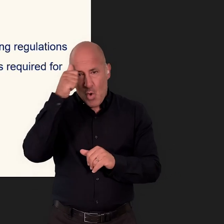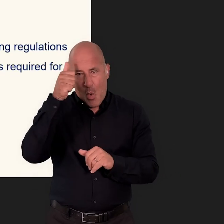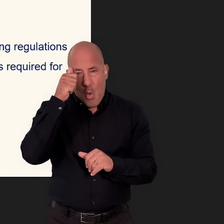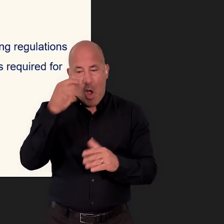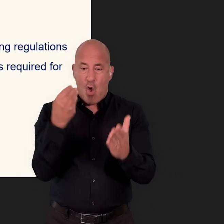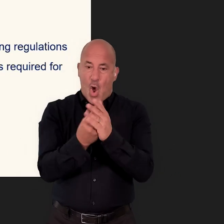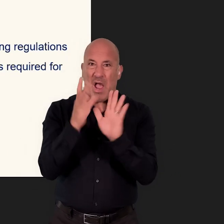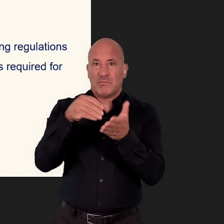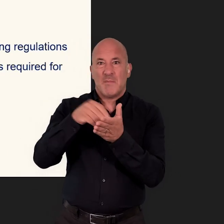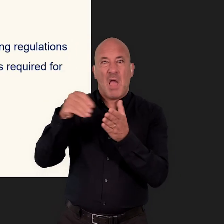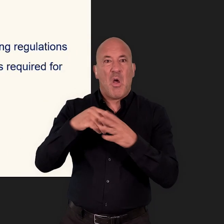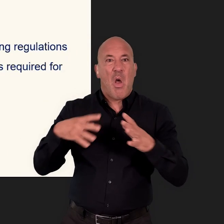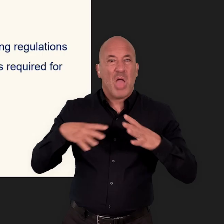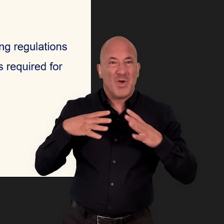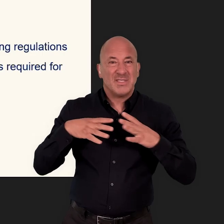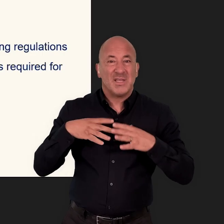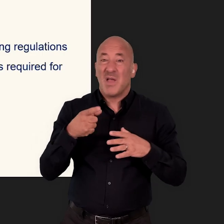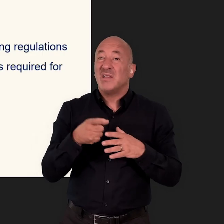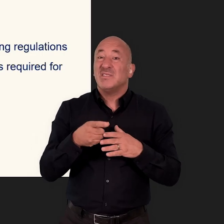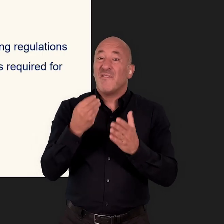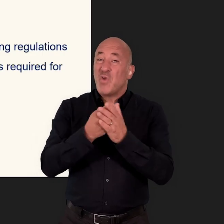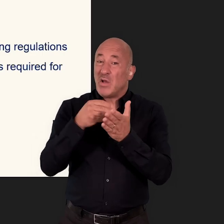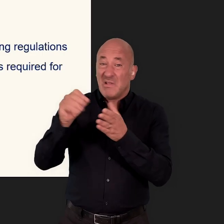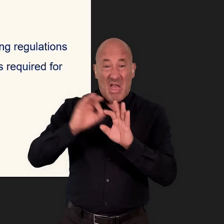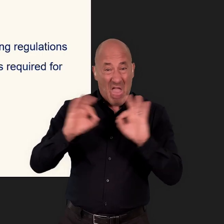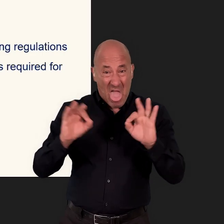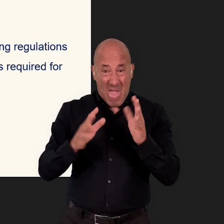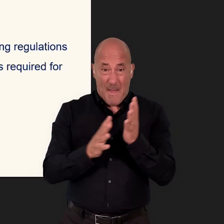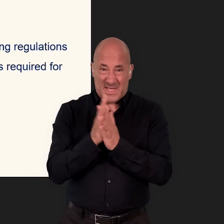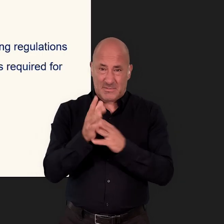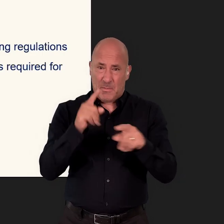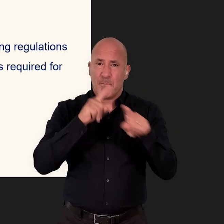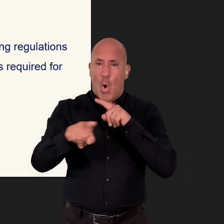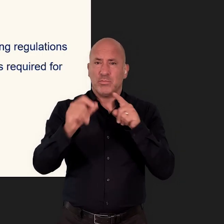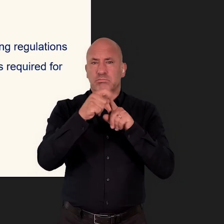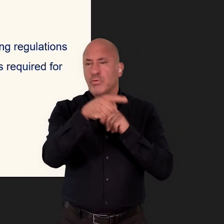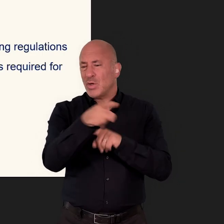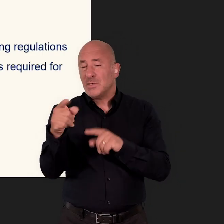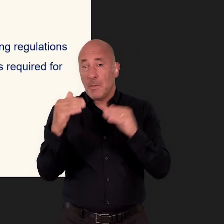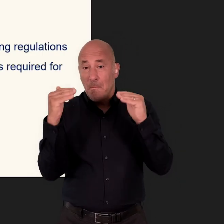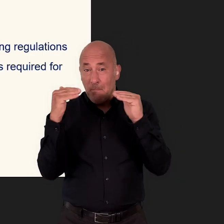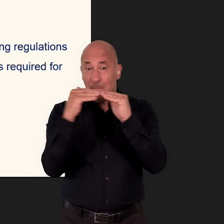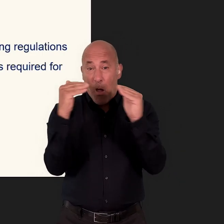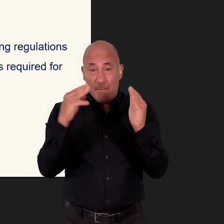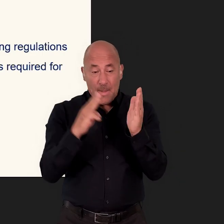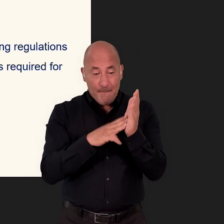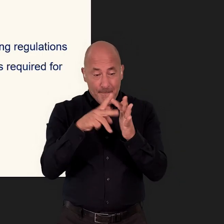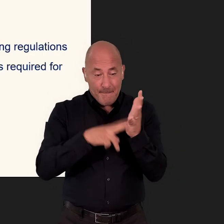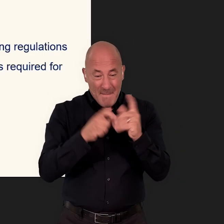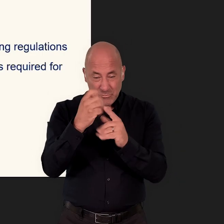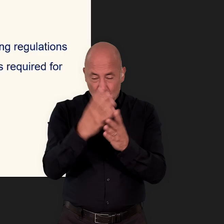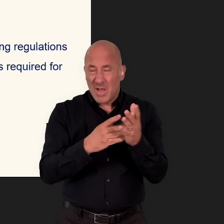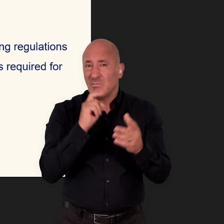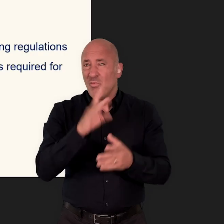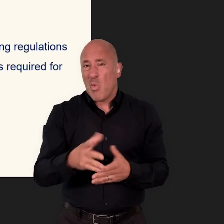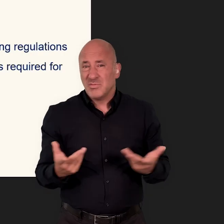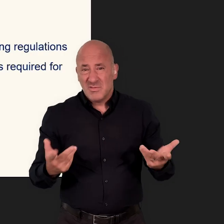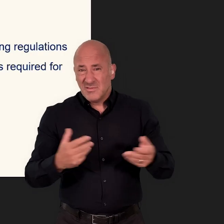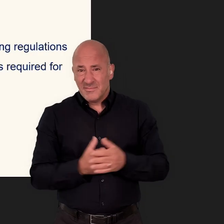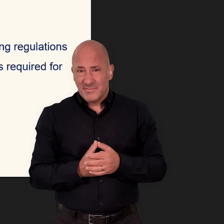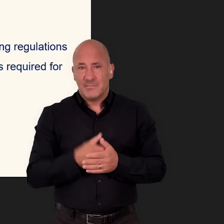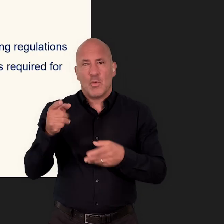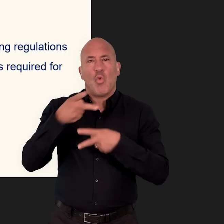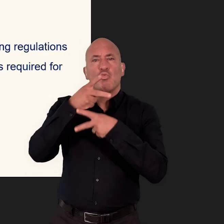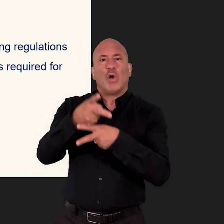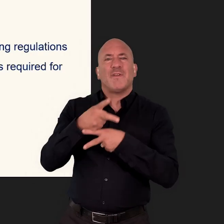We recognise that there are upfront costs, but without it, unfortunately, most projects will not meet the MEND criteria.